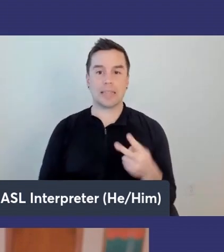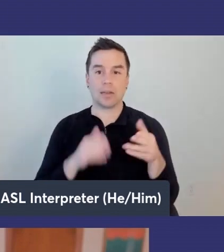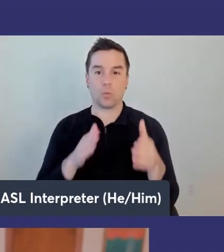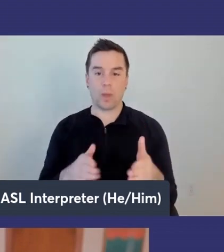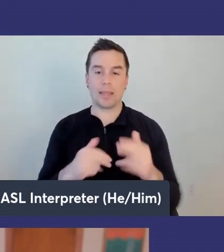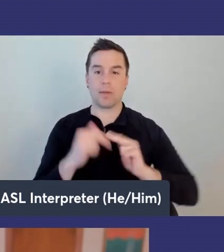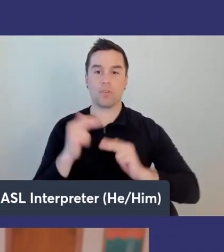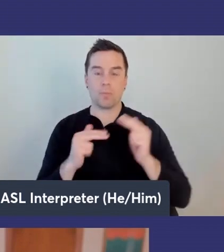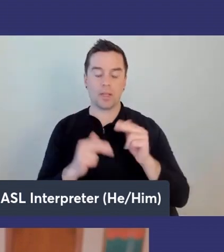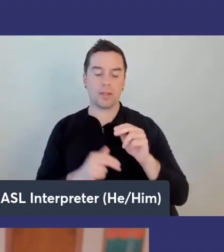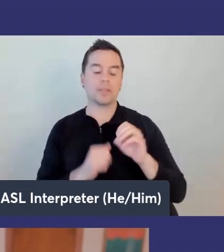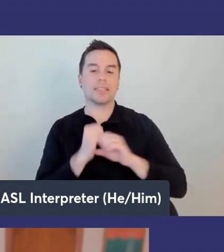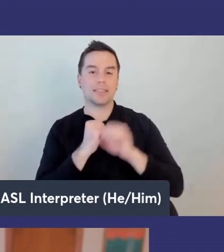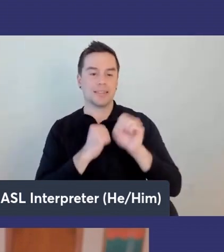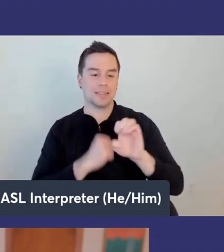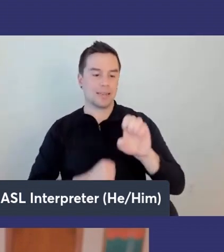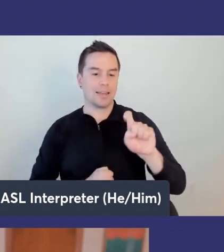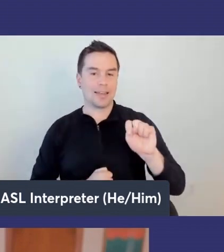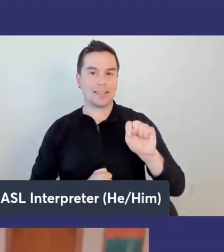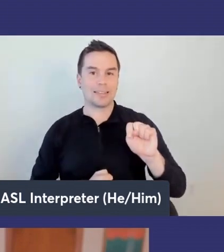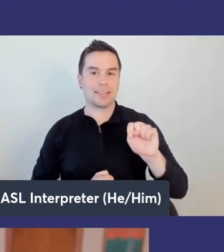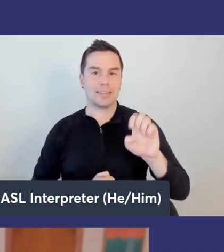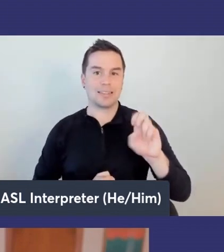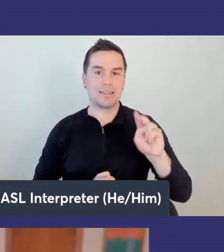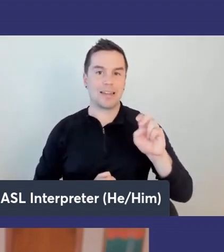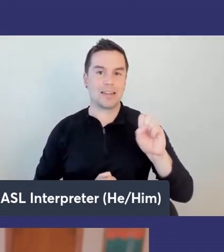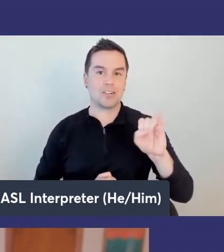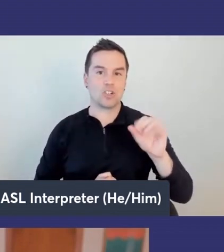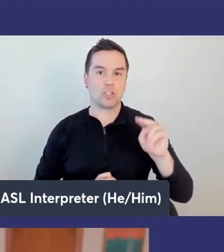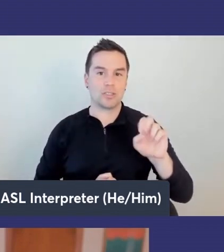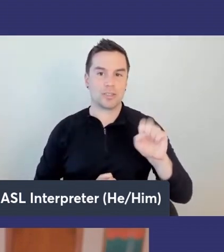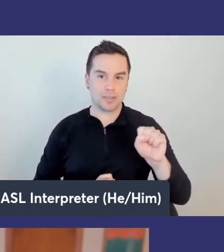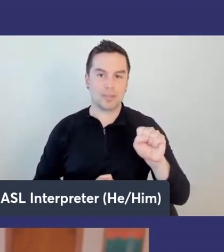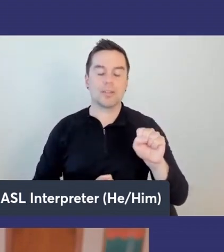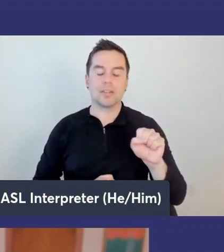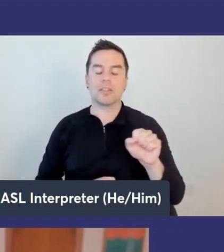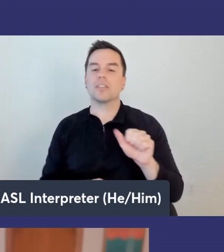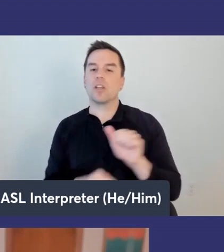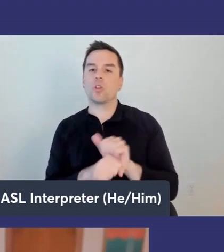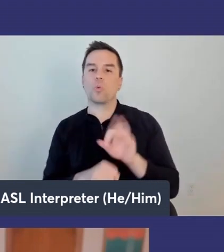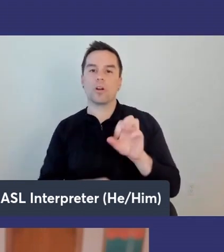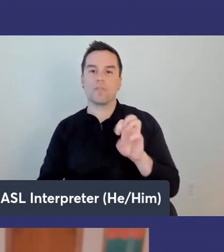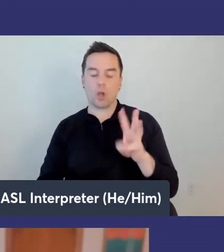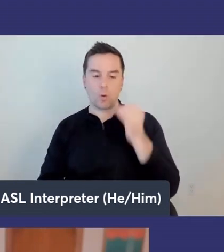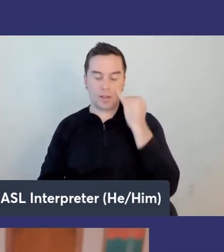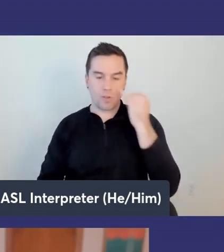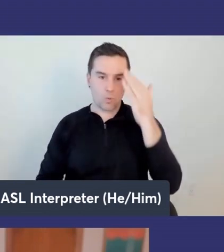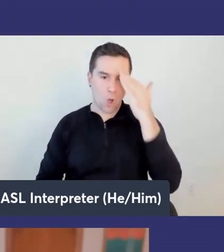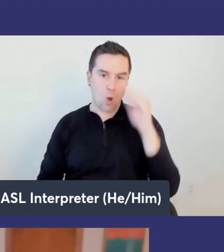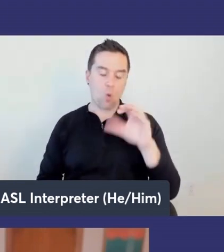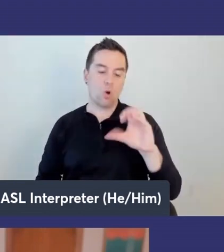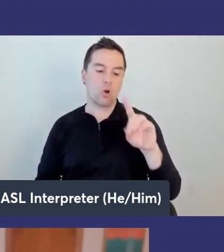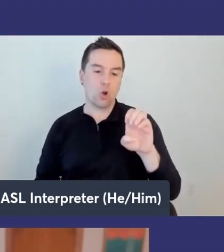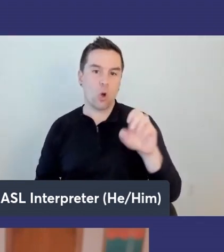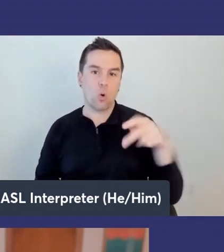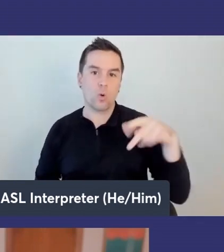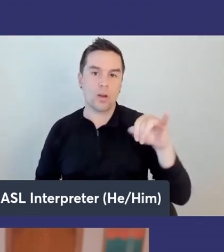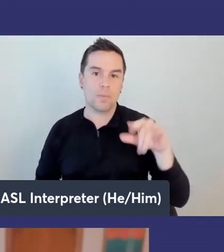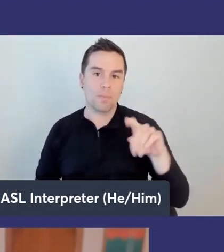is in the workflow areas. So if you're familiar with Code Pipeline or orchestrating a build or a deployment to a certain